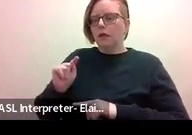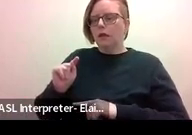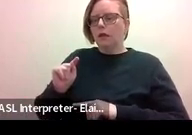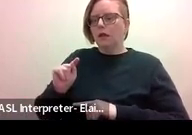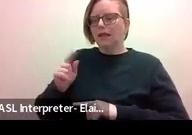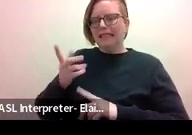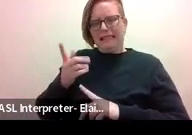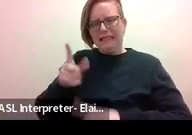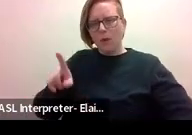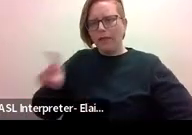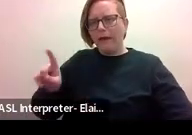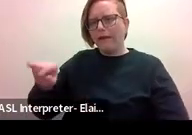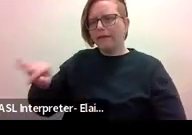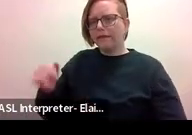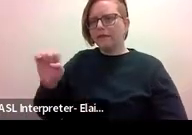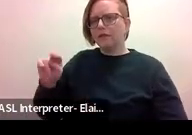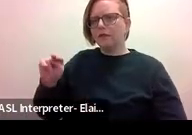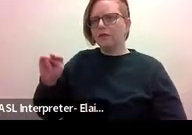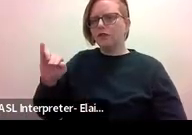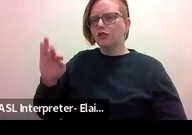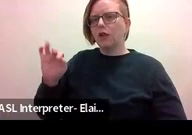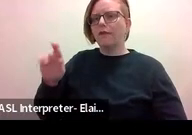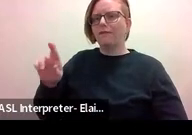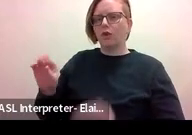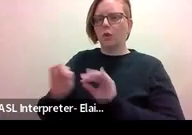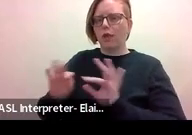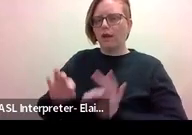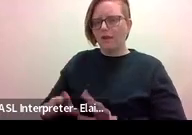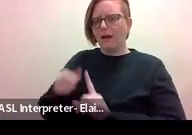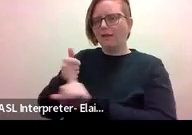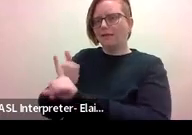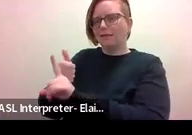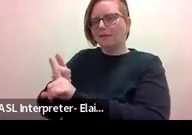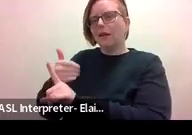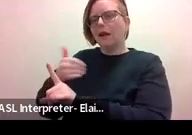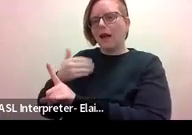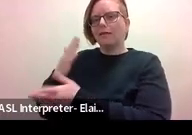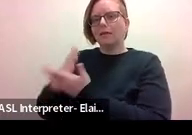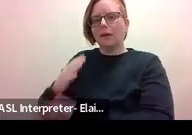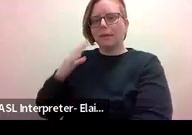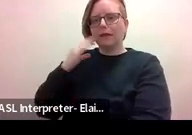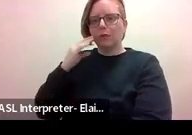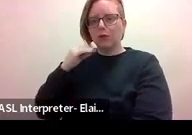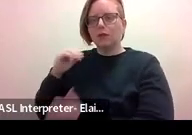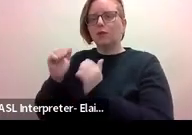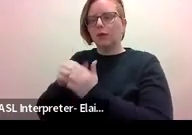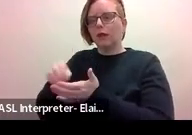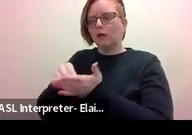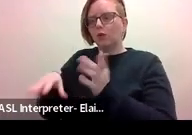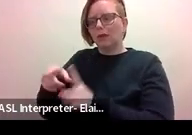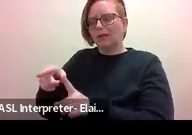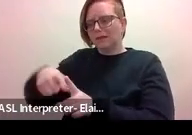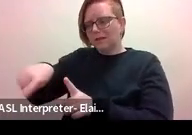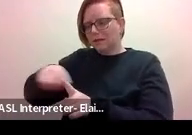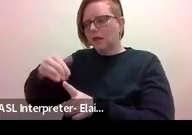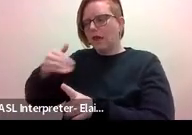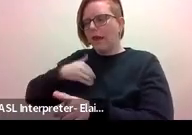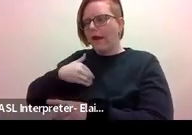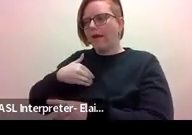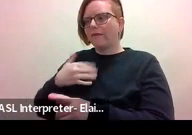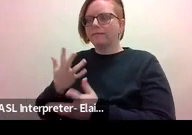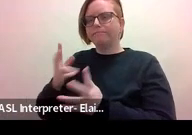Jennifer worked with some of those kids who had those life skills type of